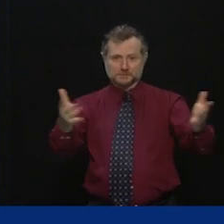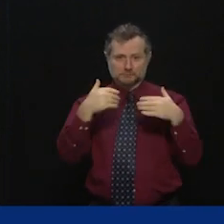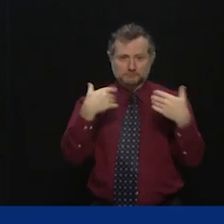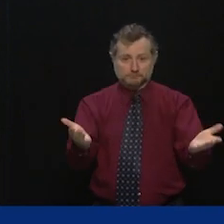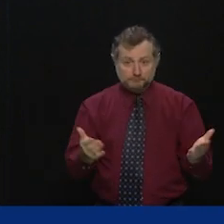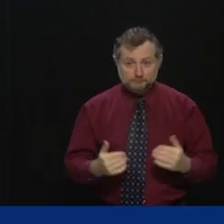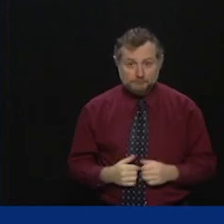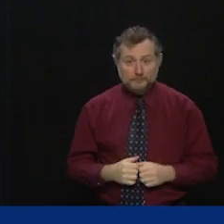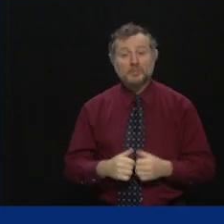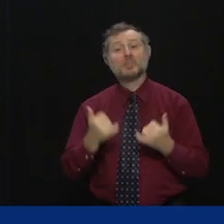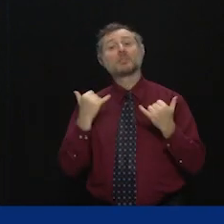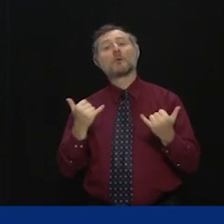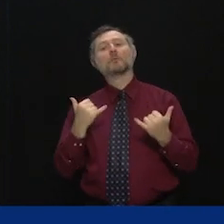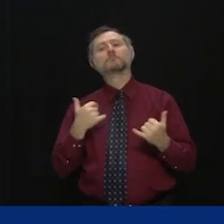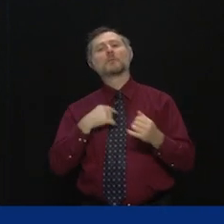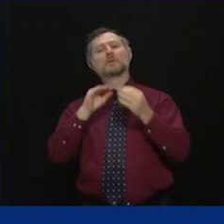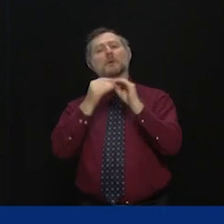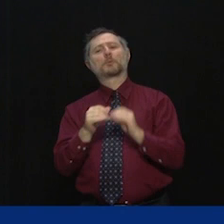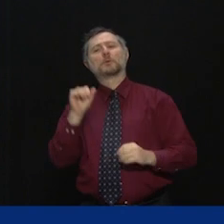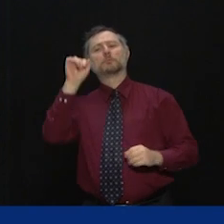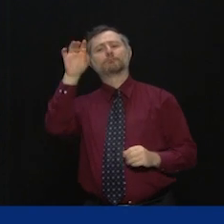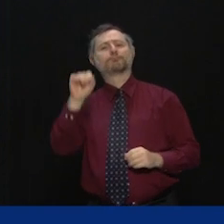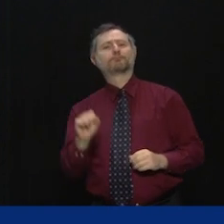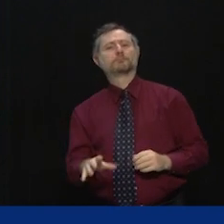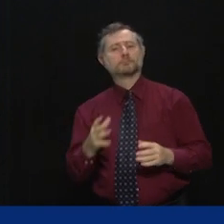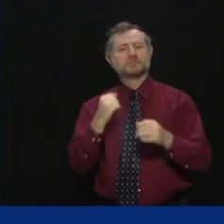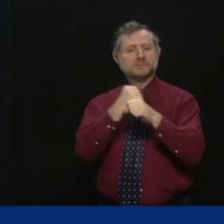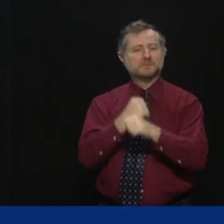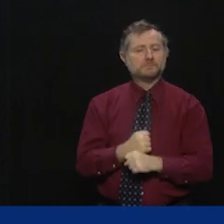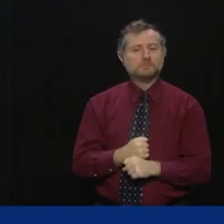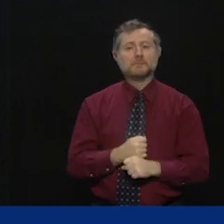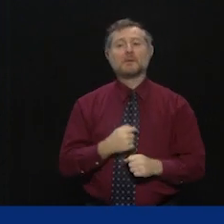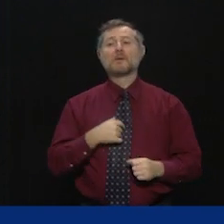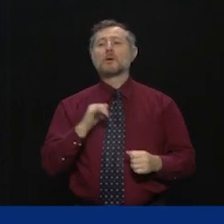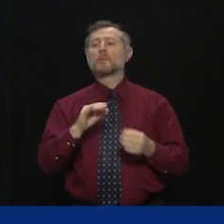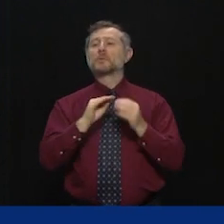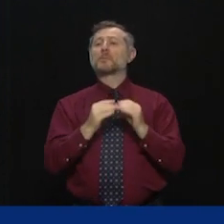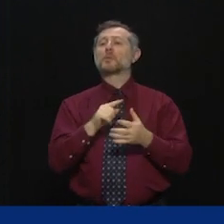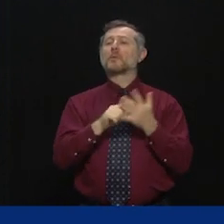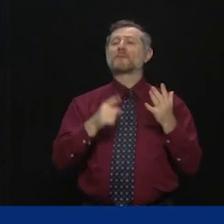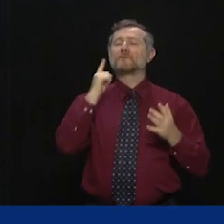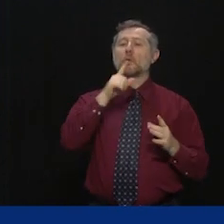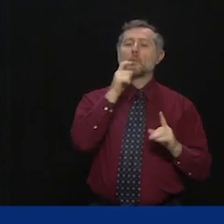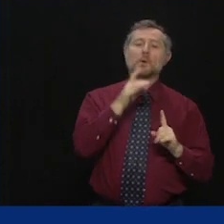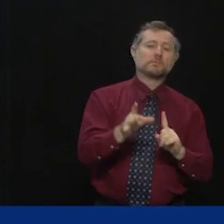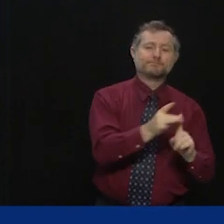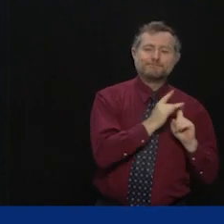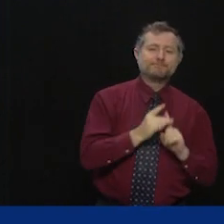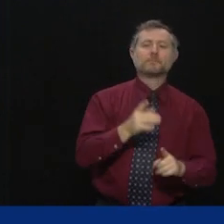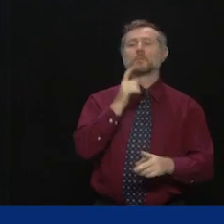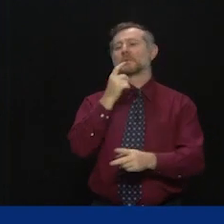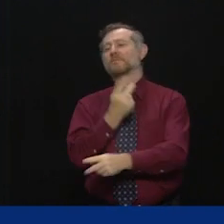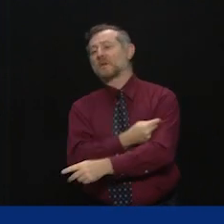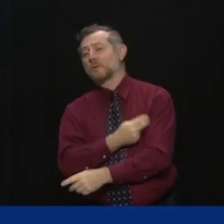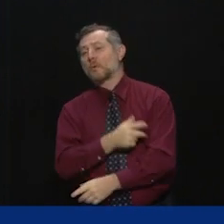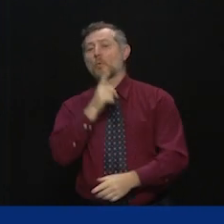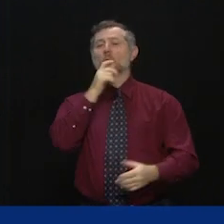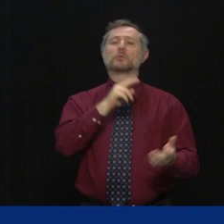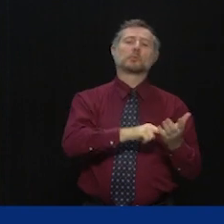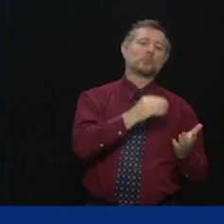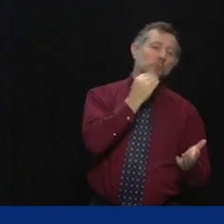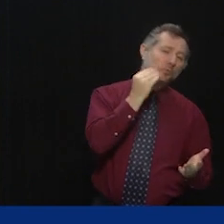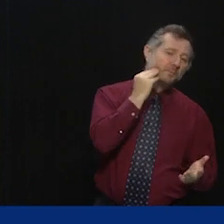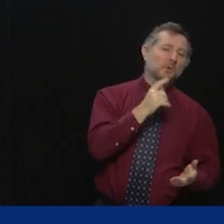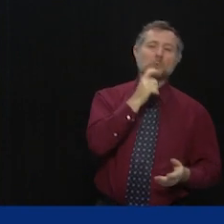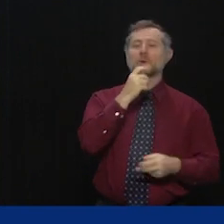our numbers, I will give a report as soon as we get more numbers on where we're at in terms of vaccinating our nursing home workers and our healthcare workers.